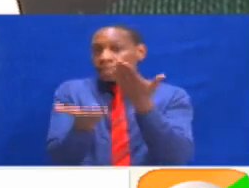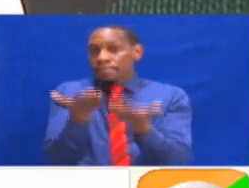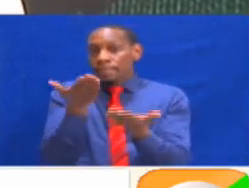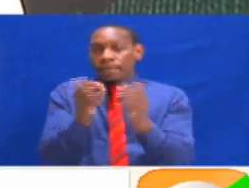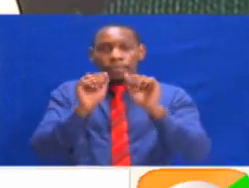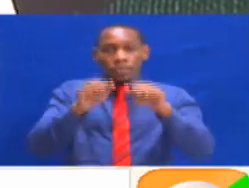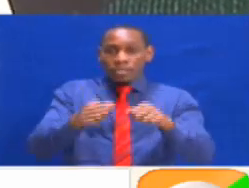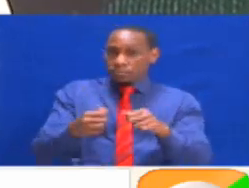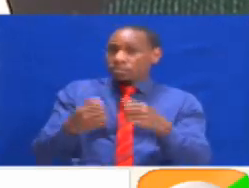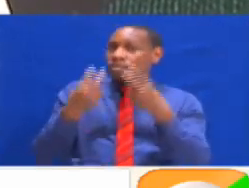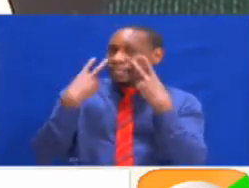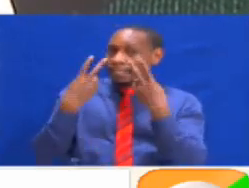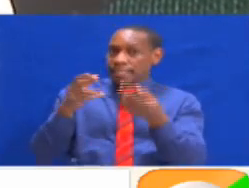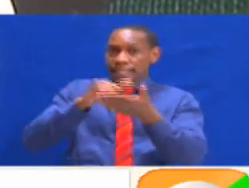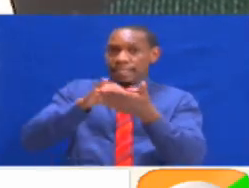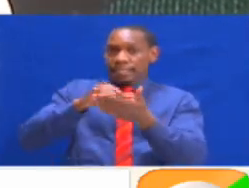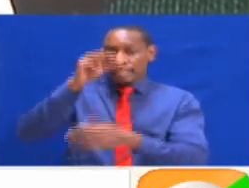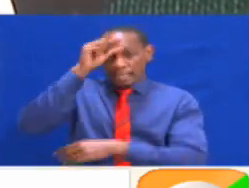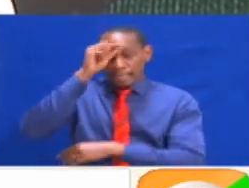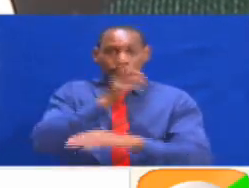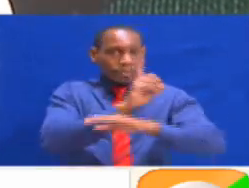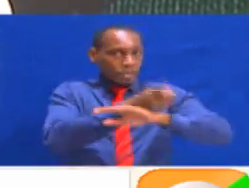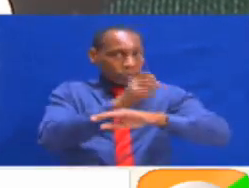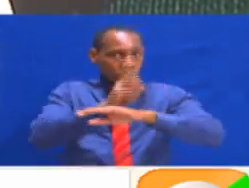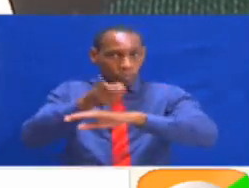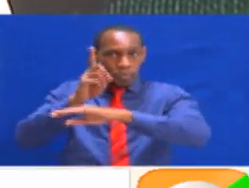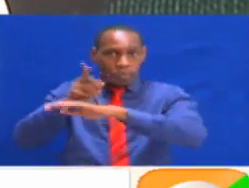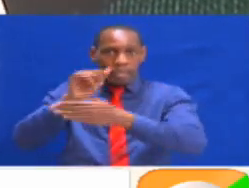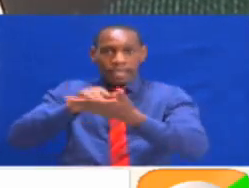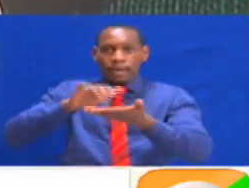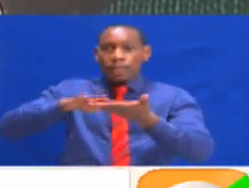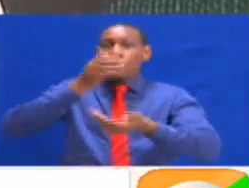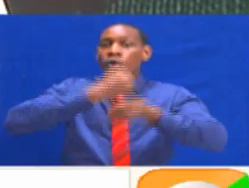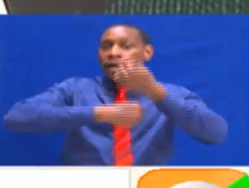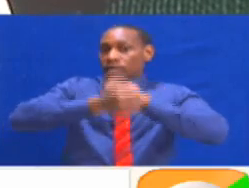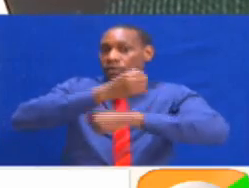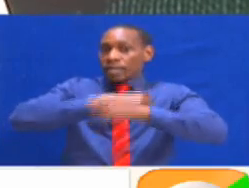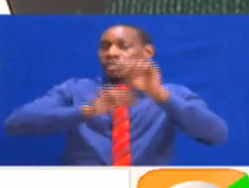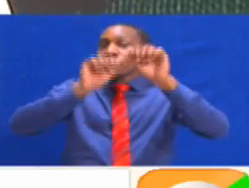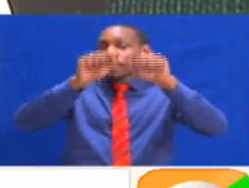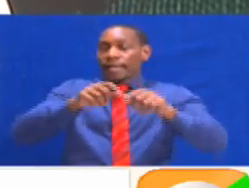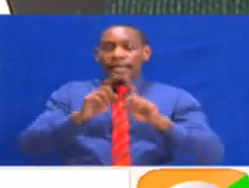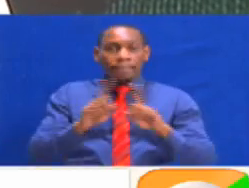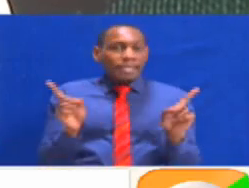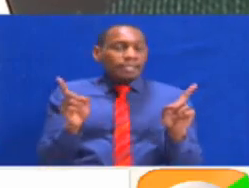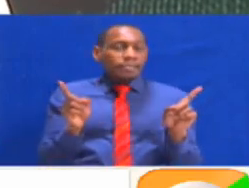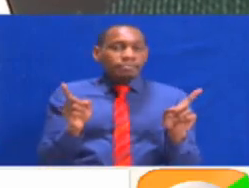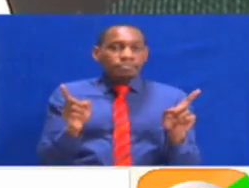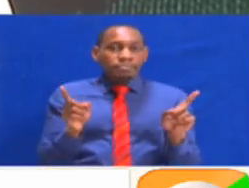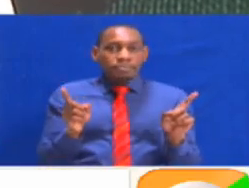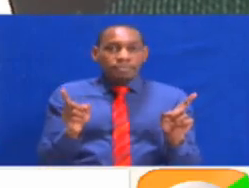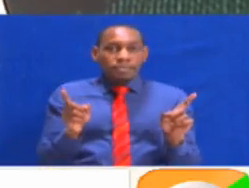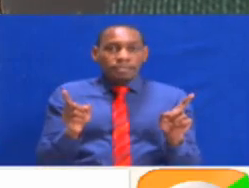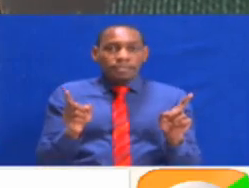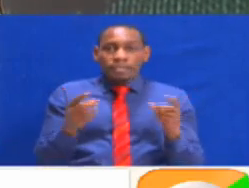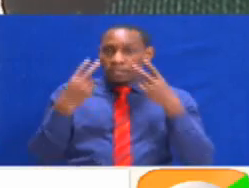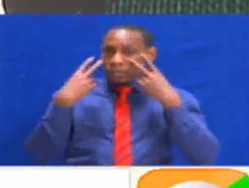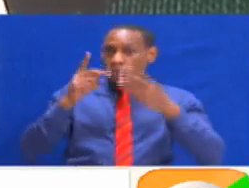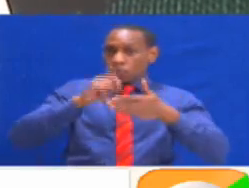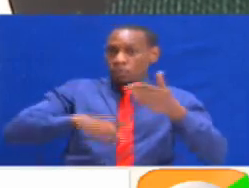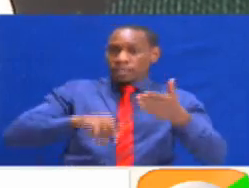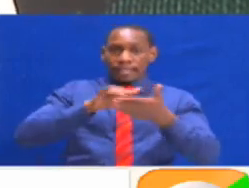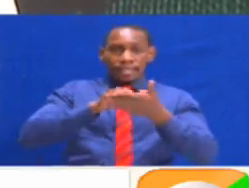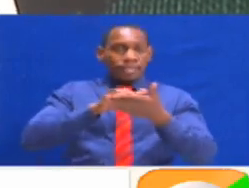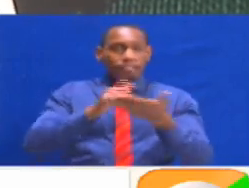you could tell that the government kept warning that we were forced to take more stringent measures. But worthy of note is the fact